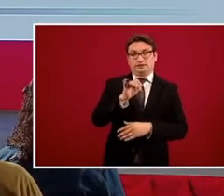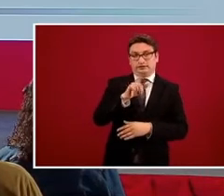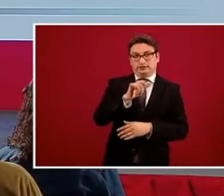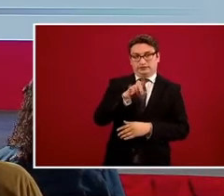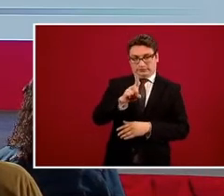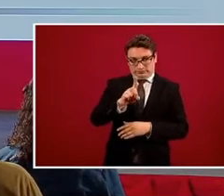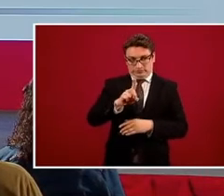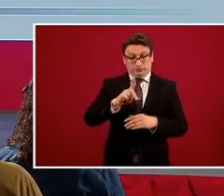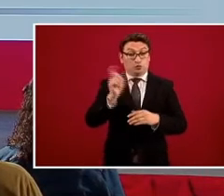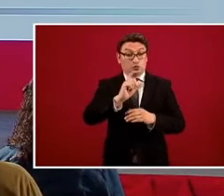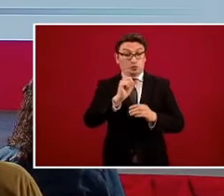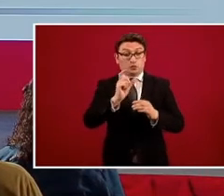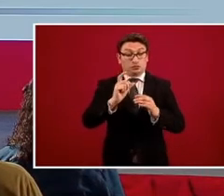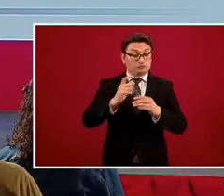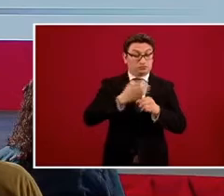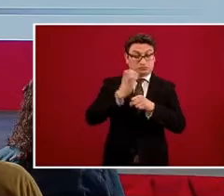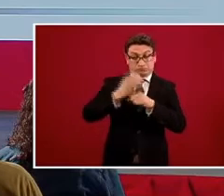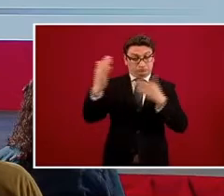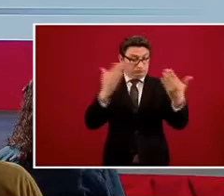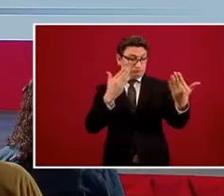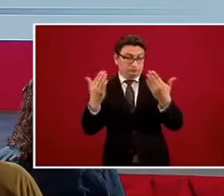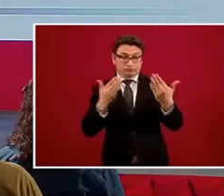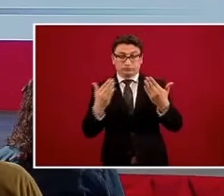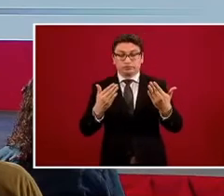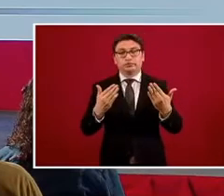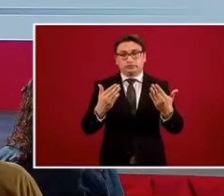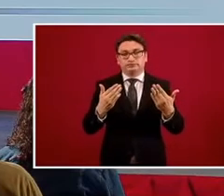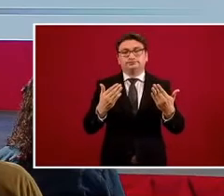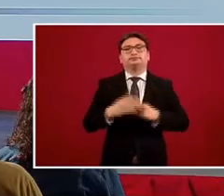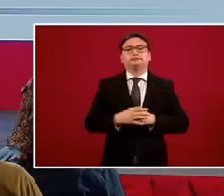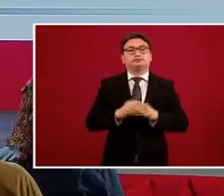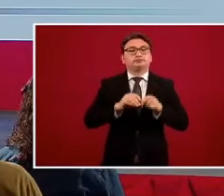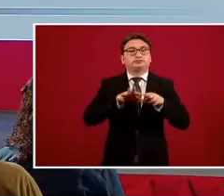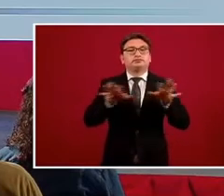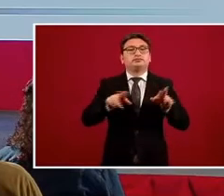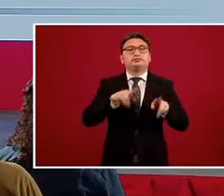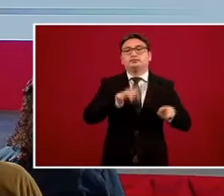as immunosuppression, which was the case for this child.